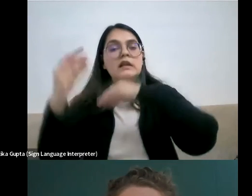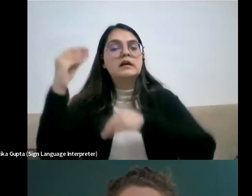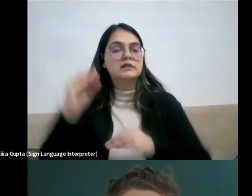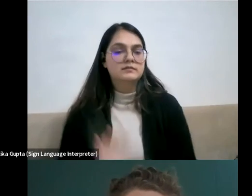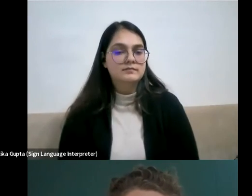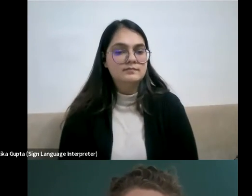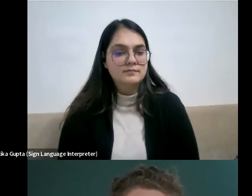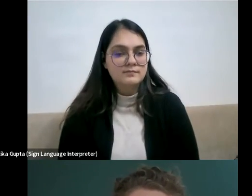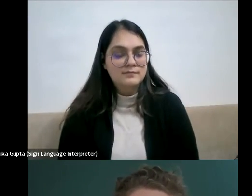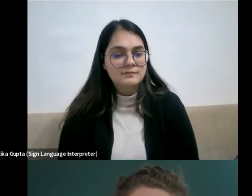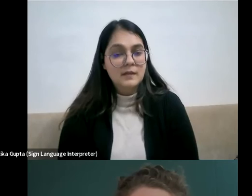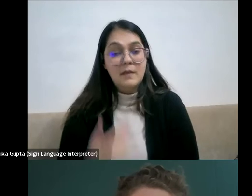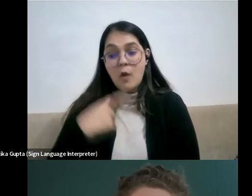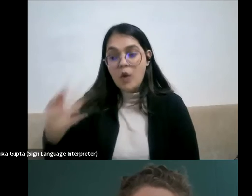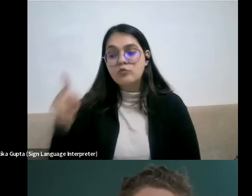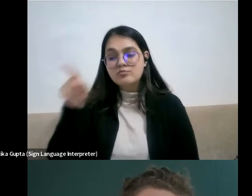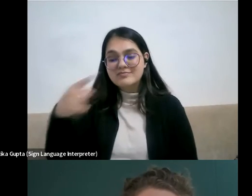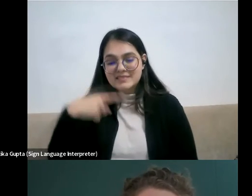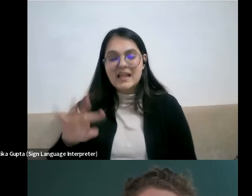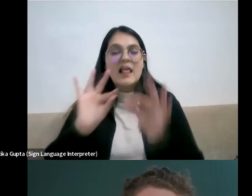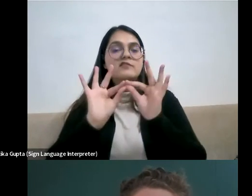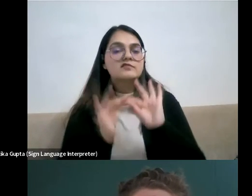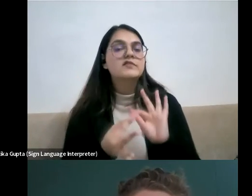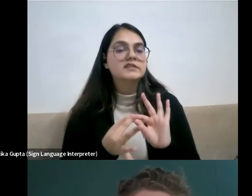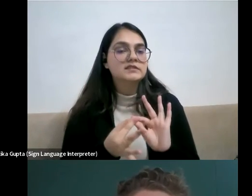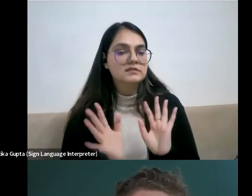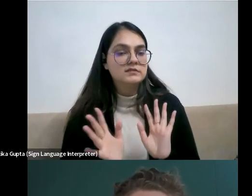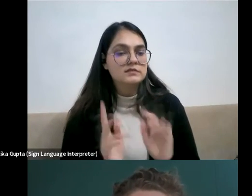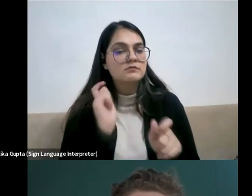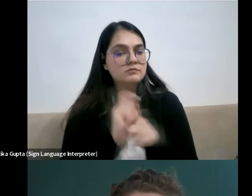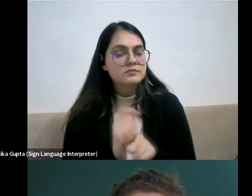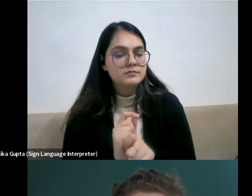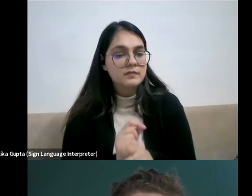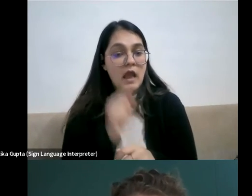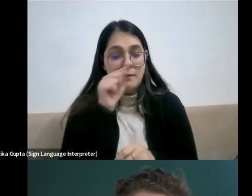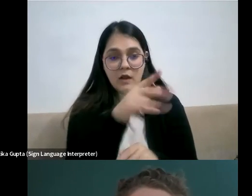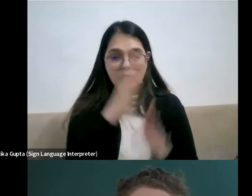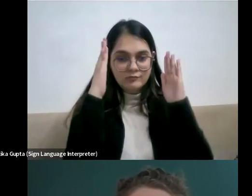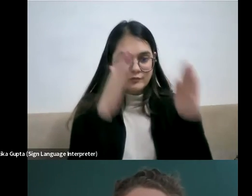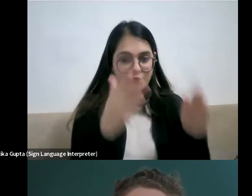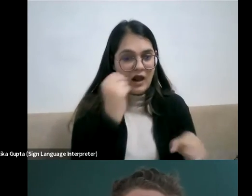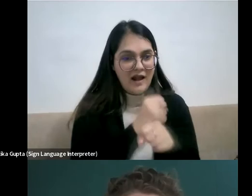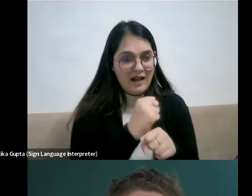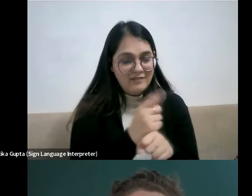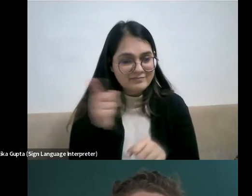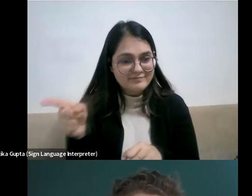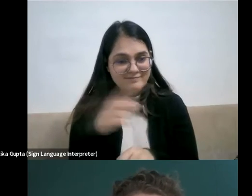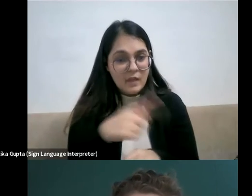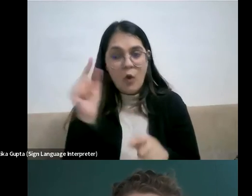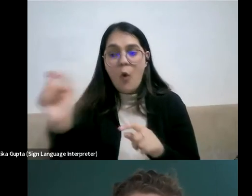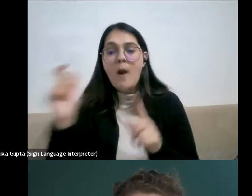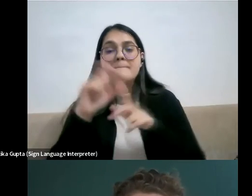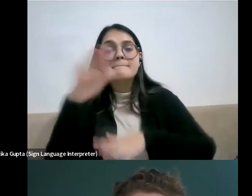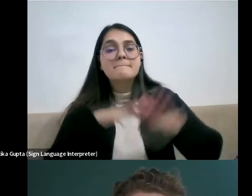fix governance structures. And you can imagine this is not easy to do. So in particular, where government's plan is for